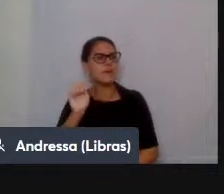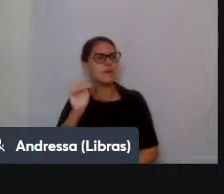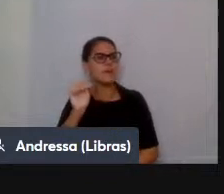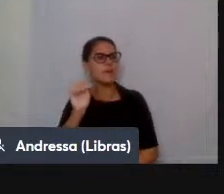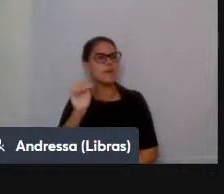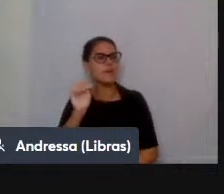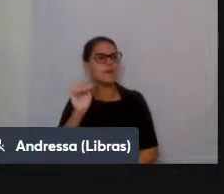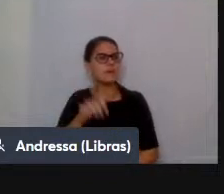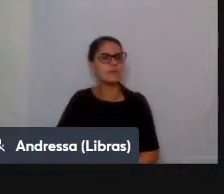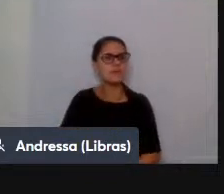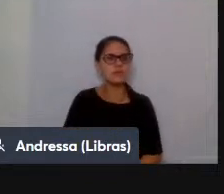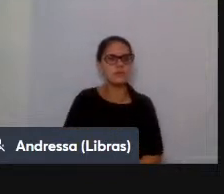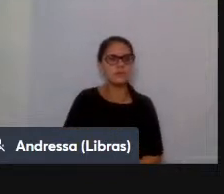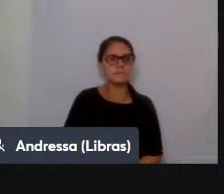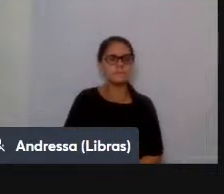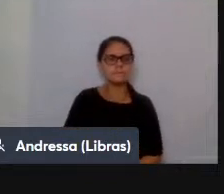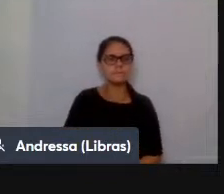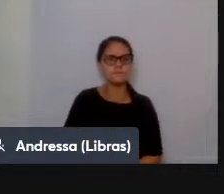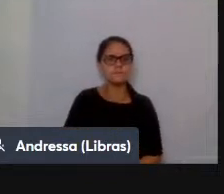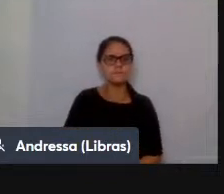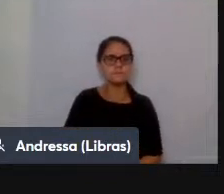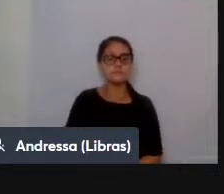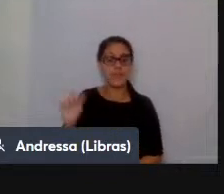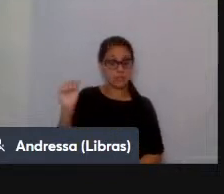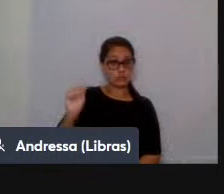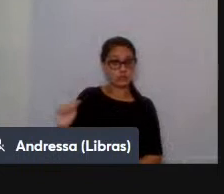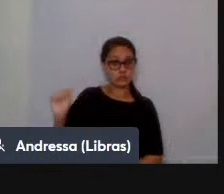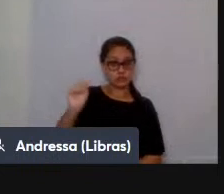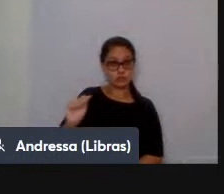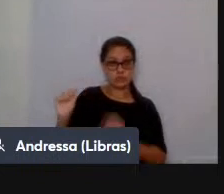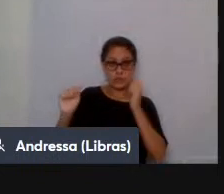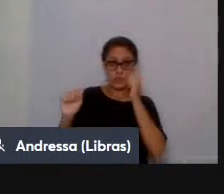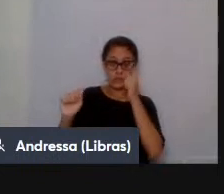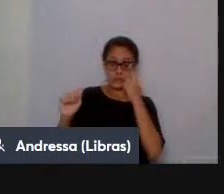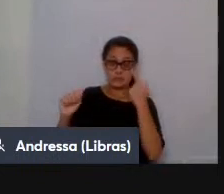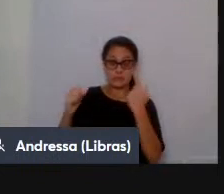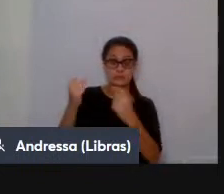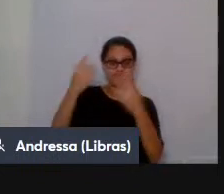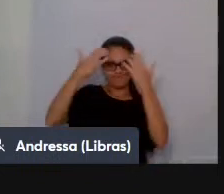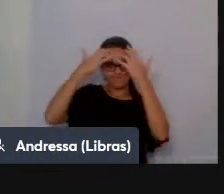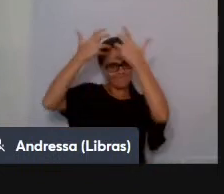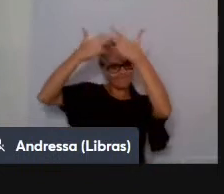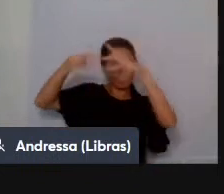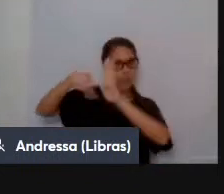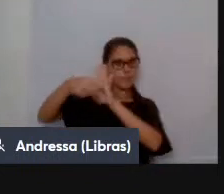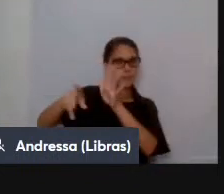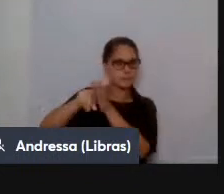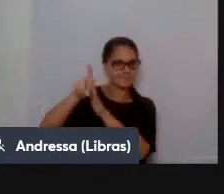Sociological Association. Da Associação Sociológica de Pesquisa.